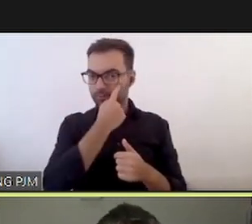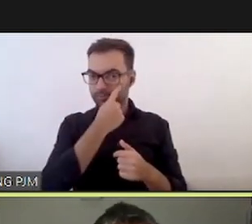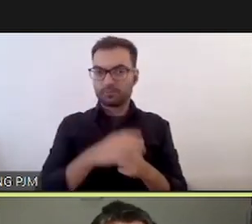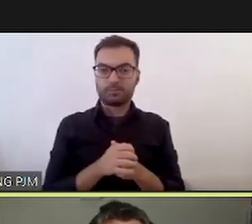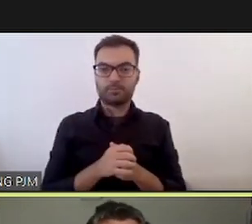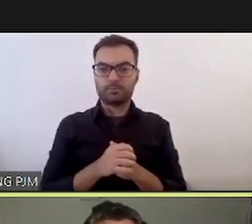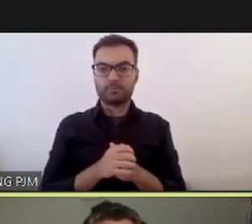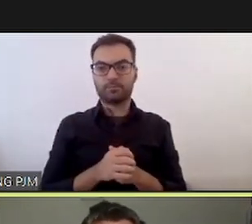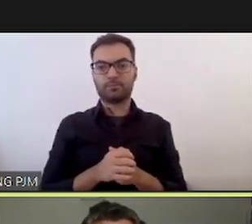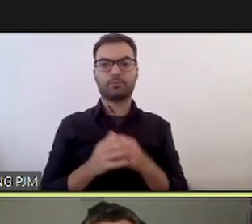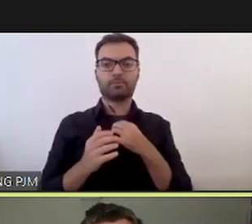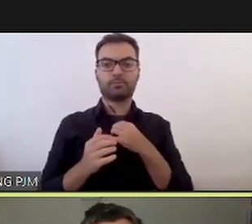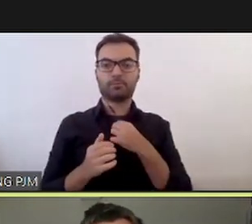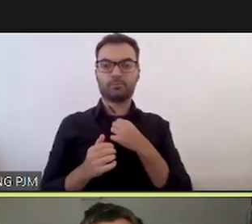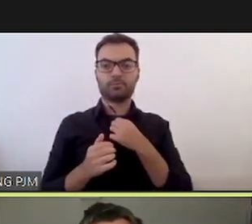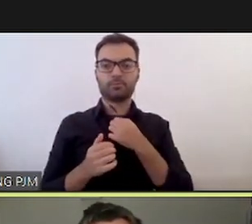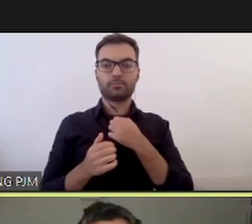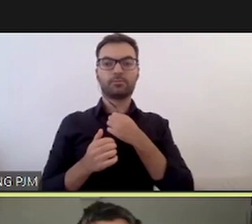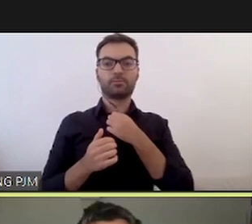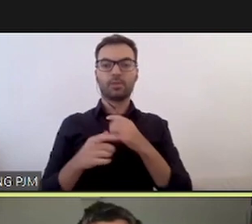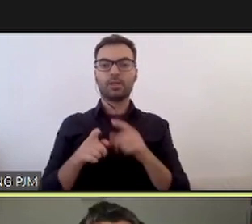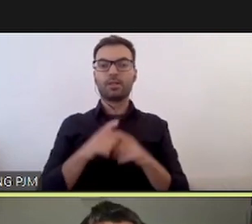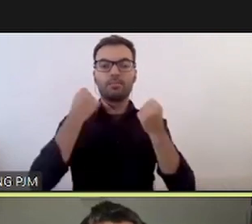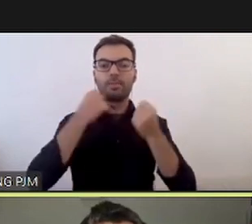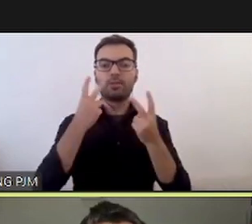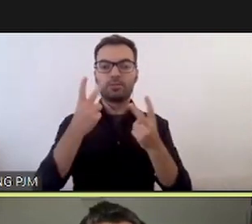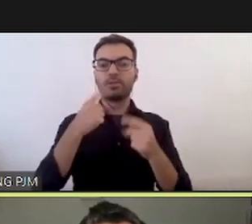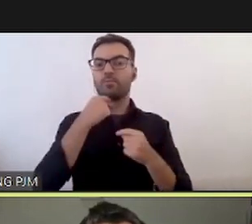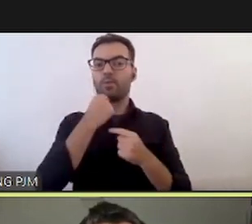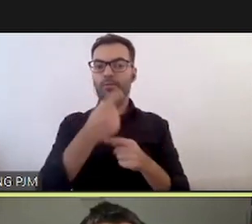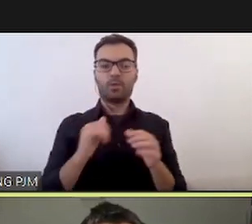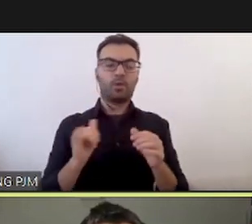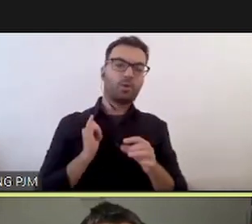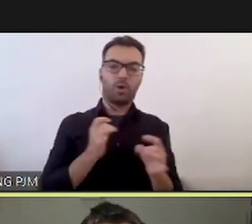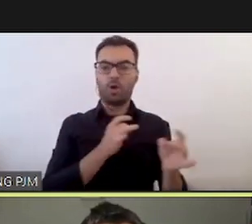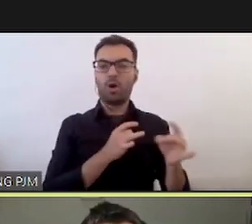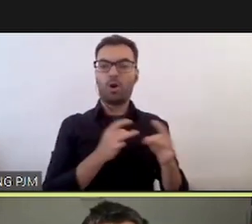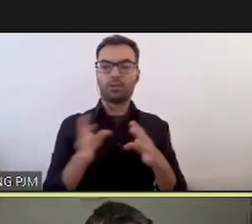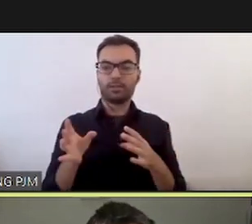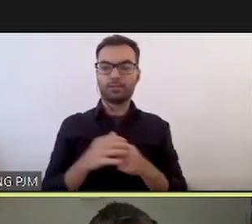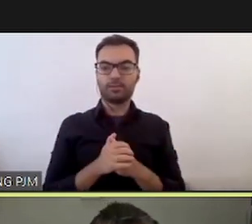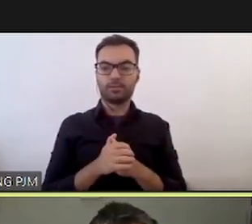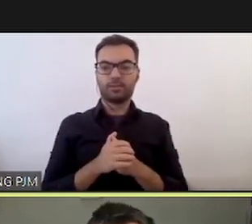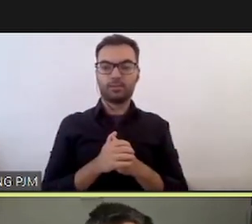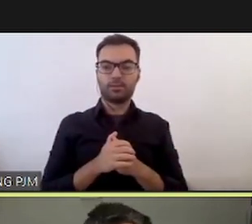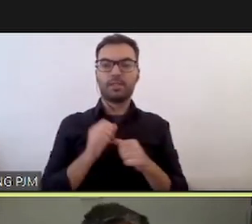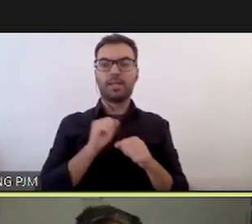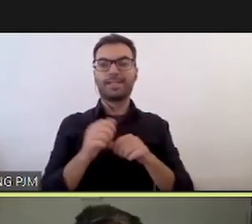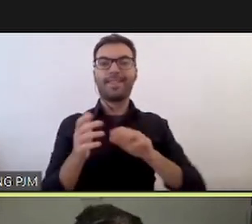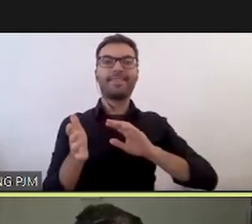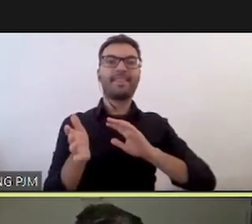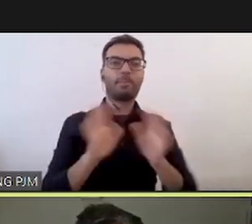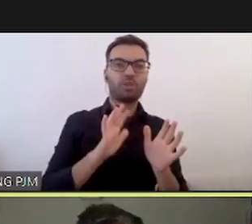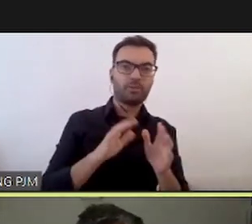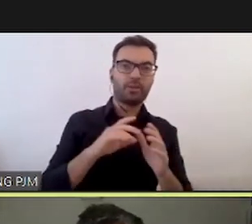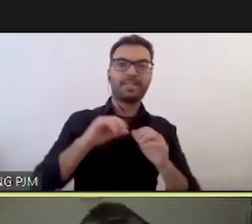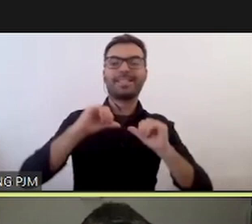it's very important to say that there is a temporary and